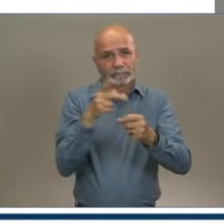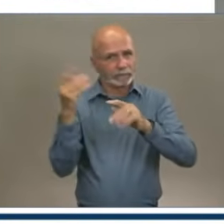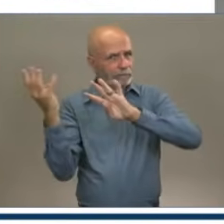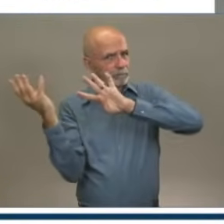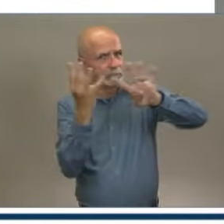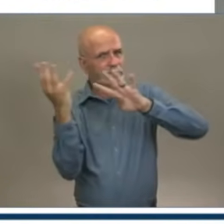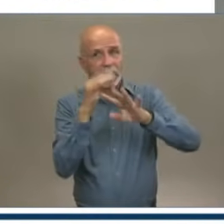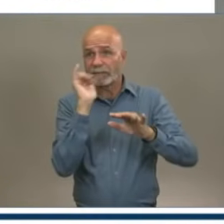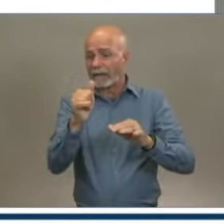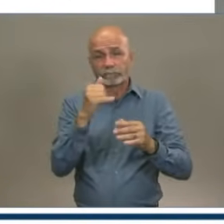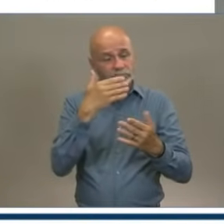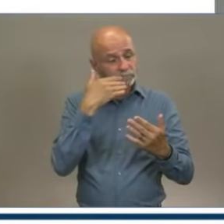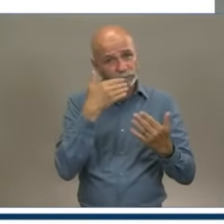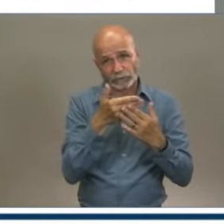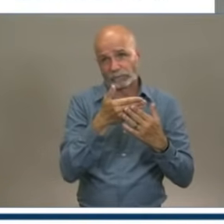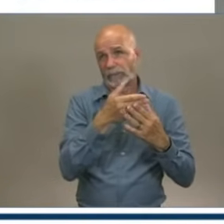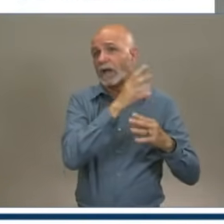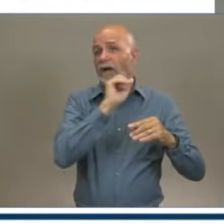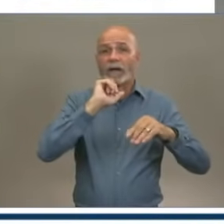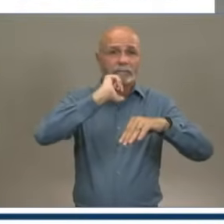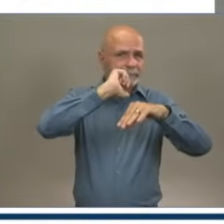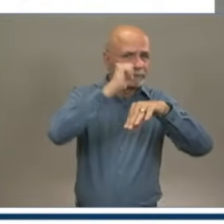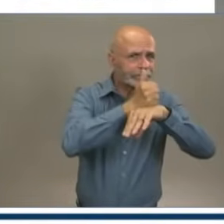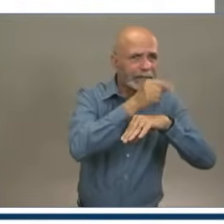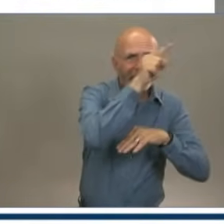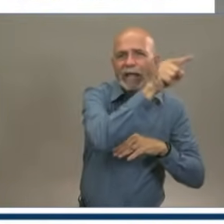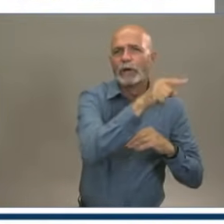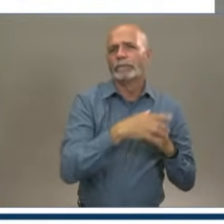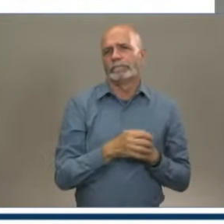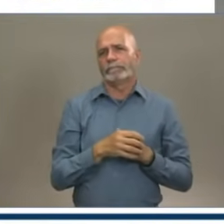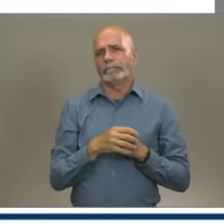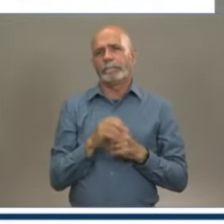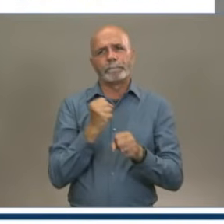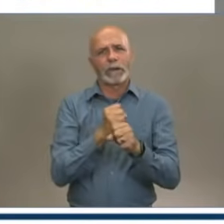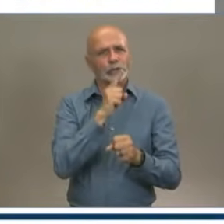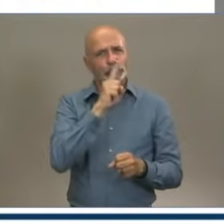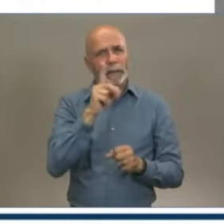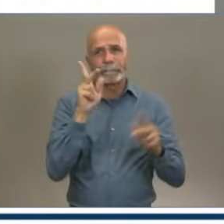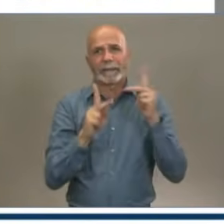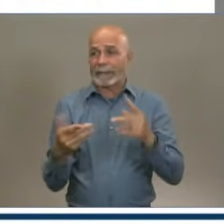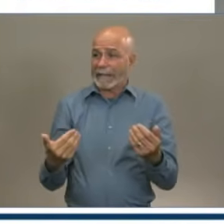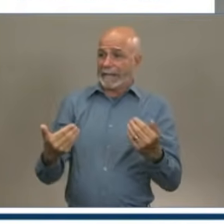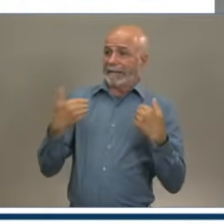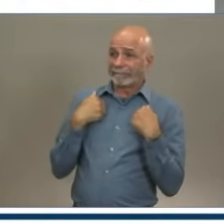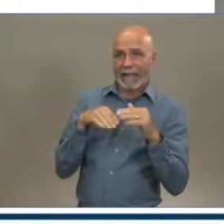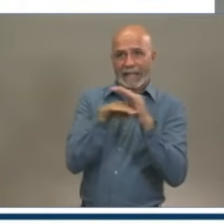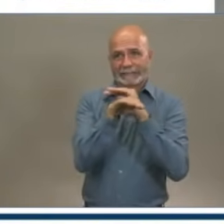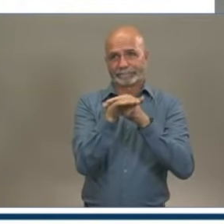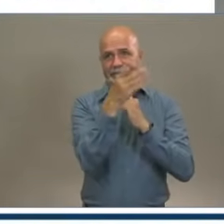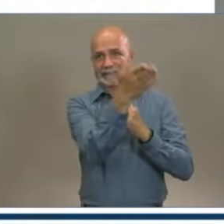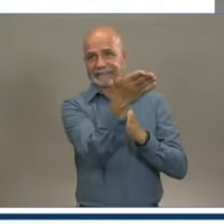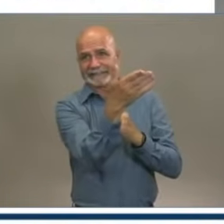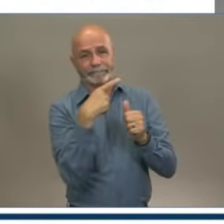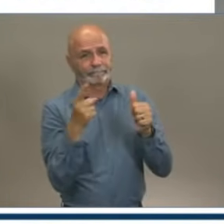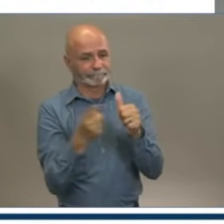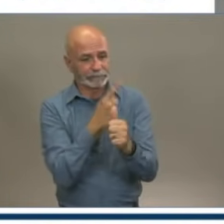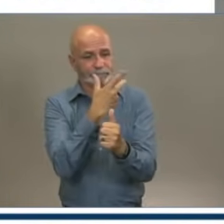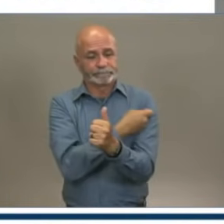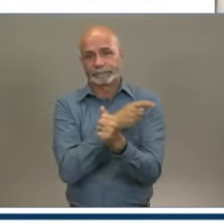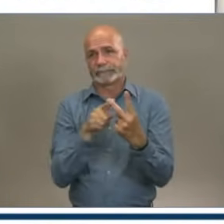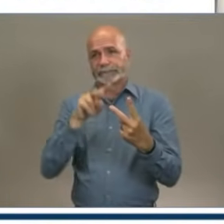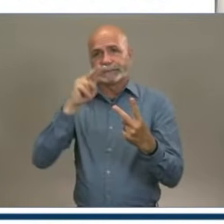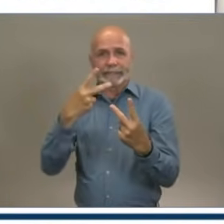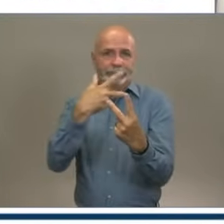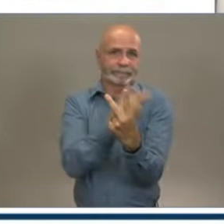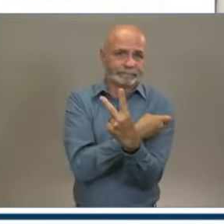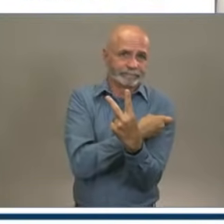vaccine around the province to help make sure that everybody has timely access to both first dose and second dose.